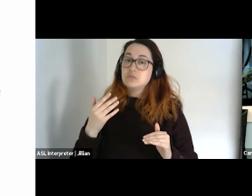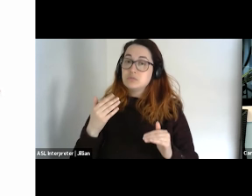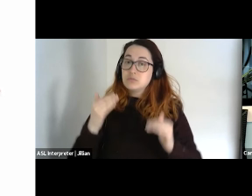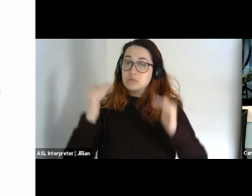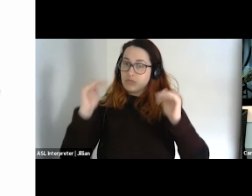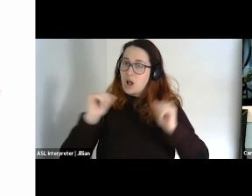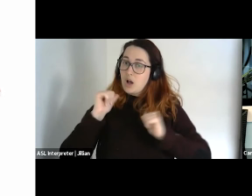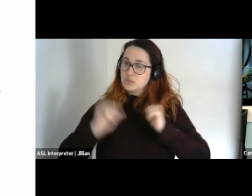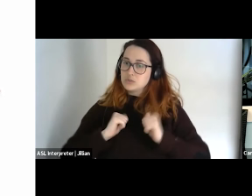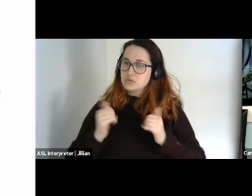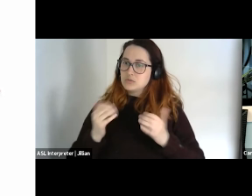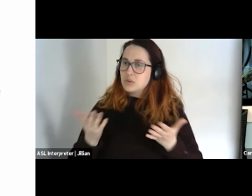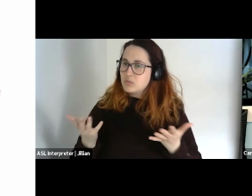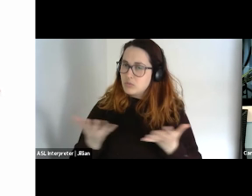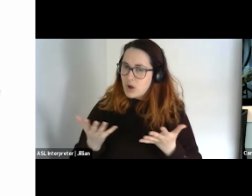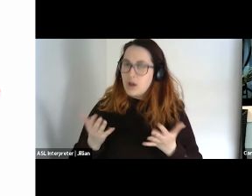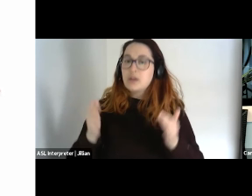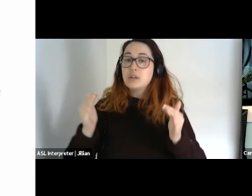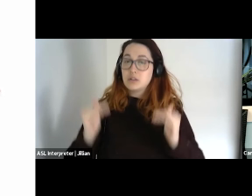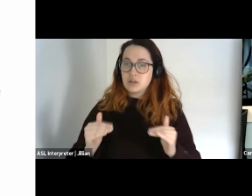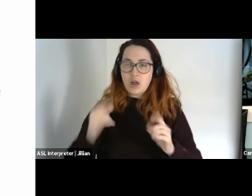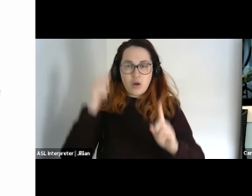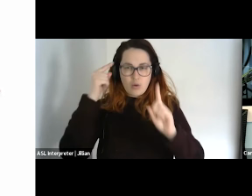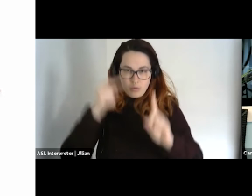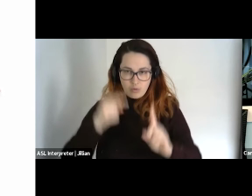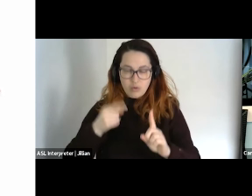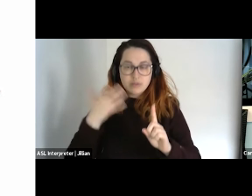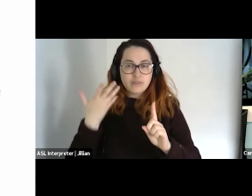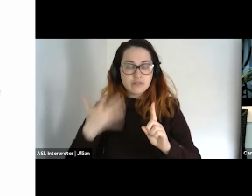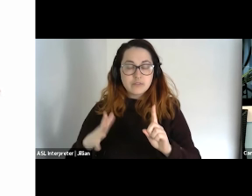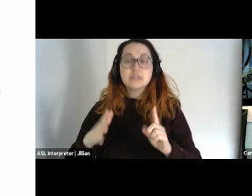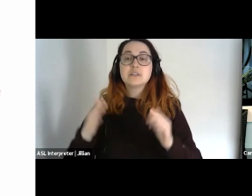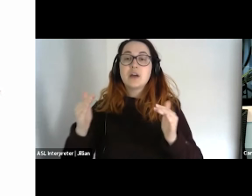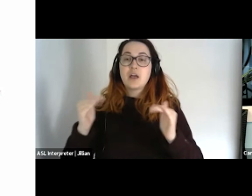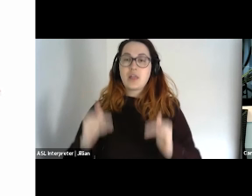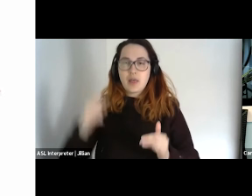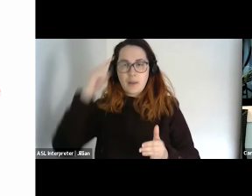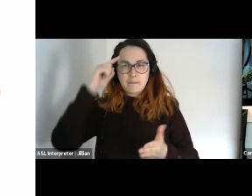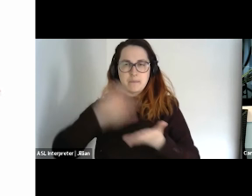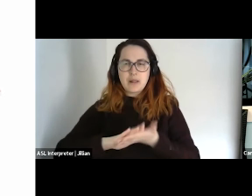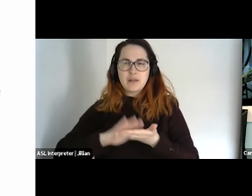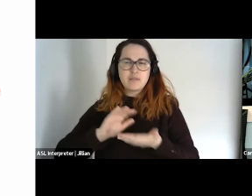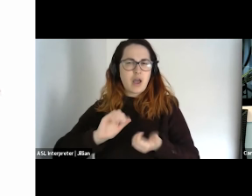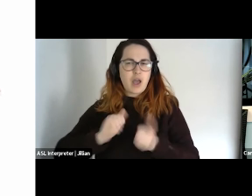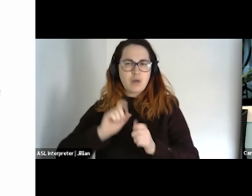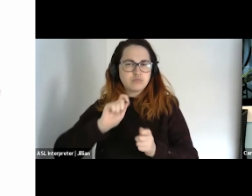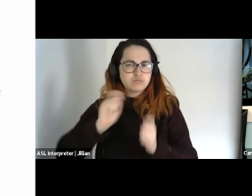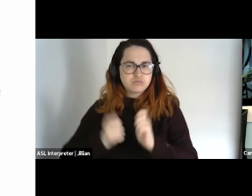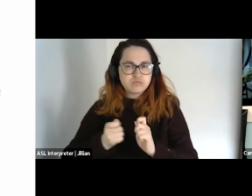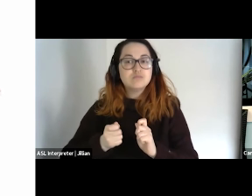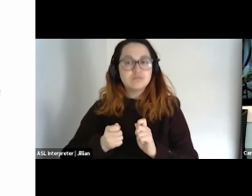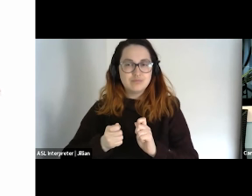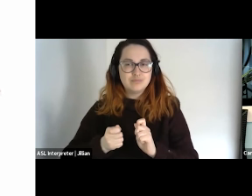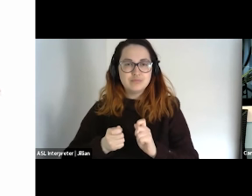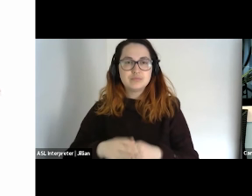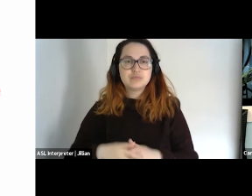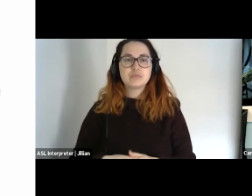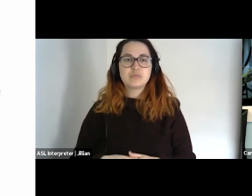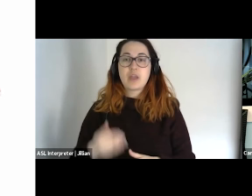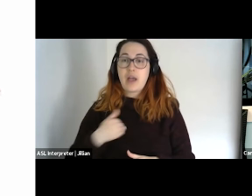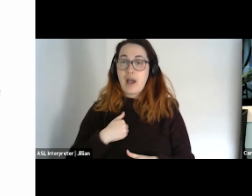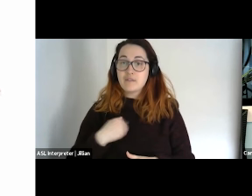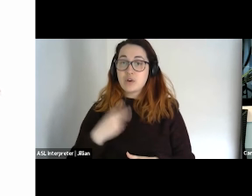assertiveness is and set some goals around it, we want to change our beliefs around assertiveness. Okay. I'm going to introduce you to two